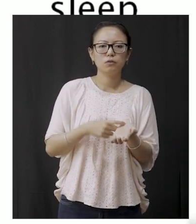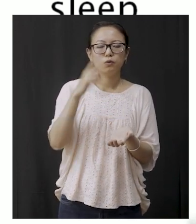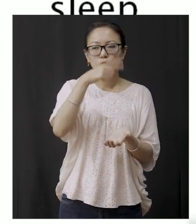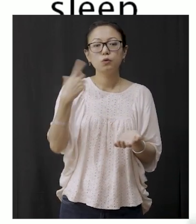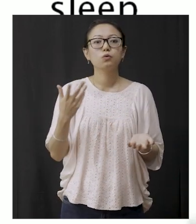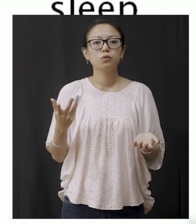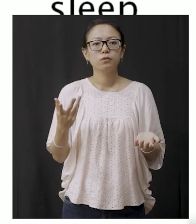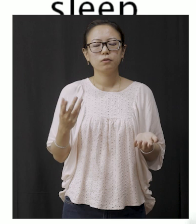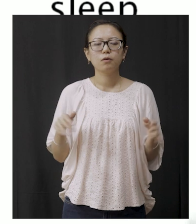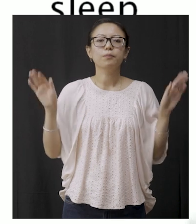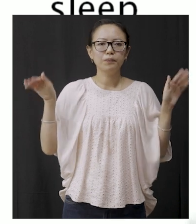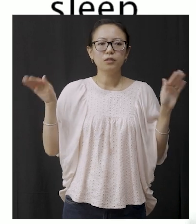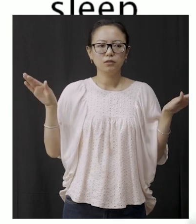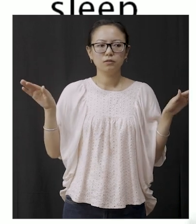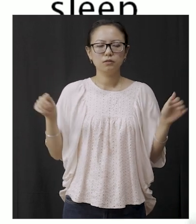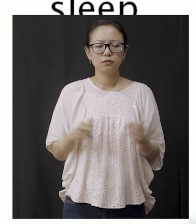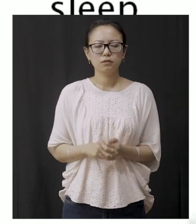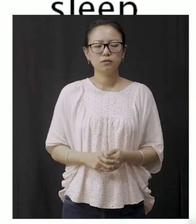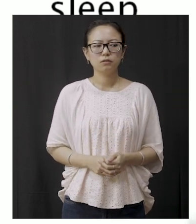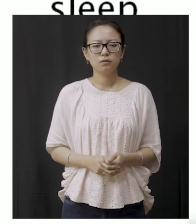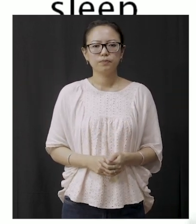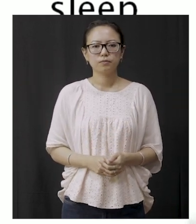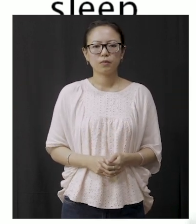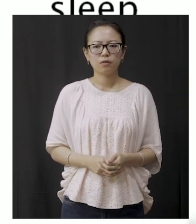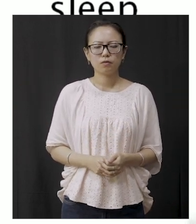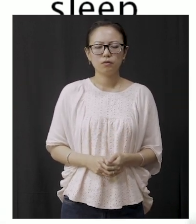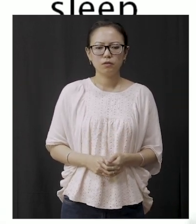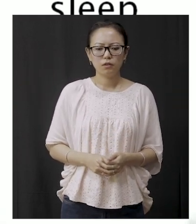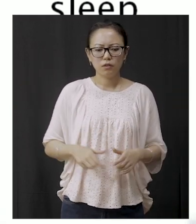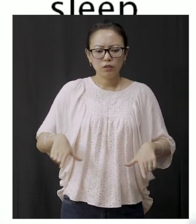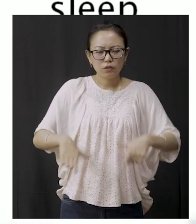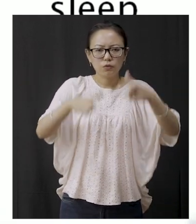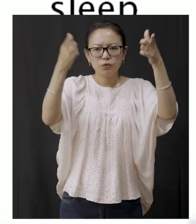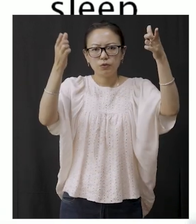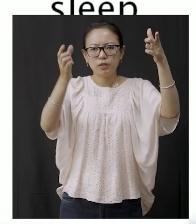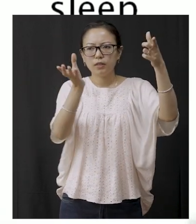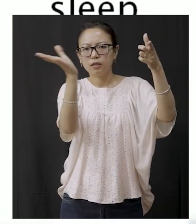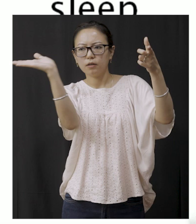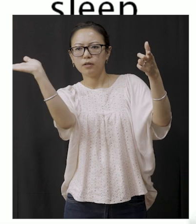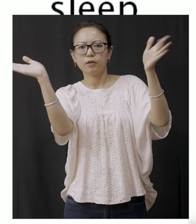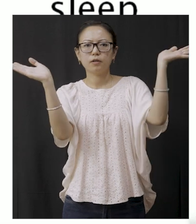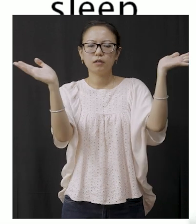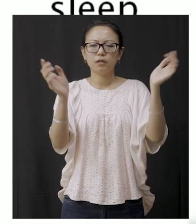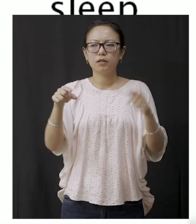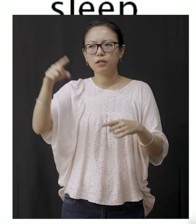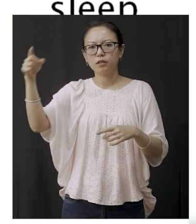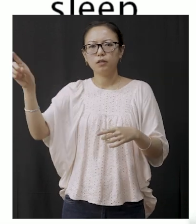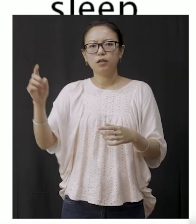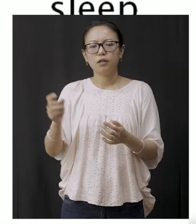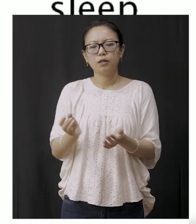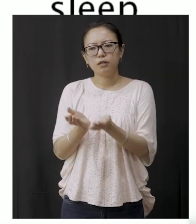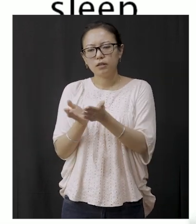sleep. See, the trees, they give shelter, they give shelter, and they not only